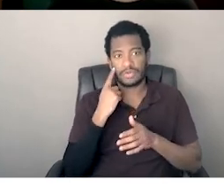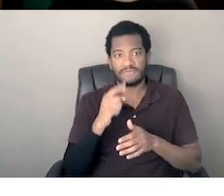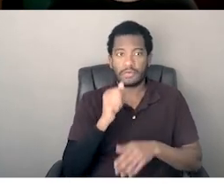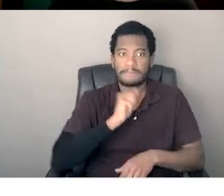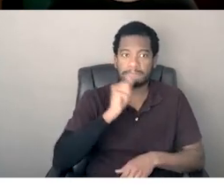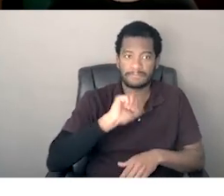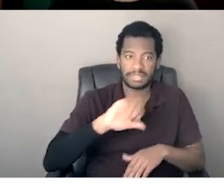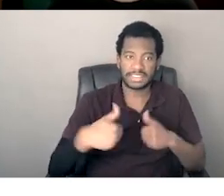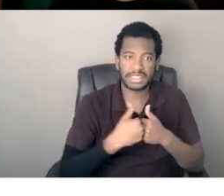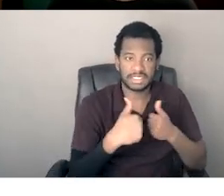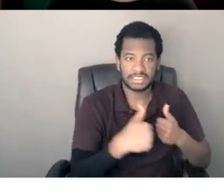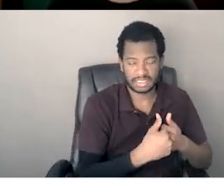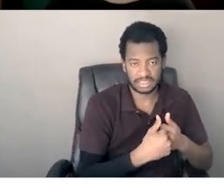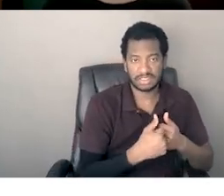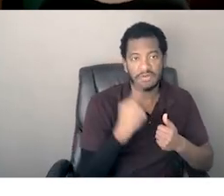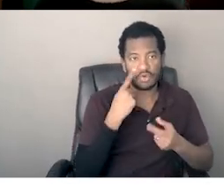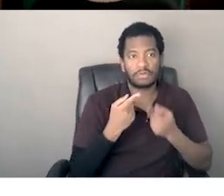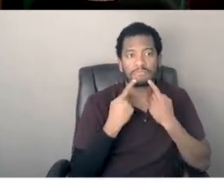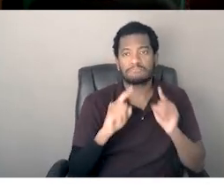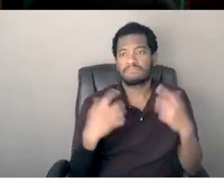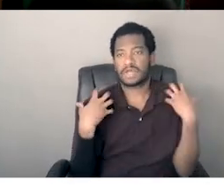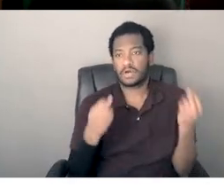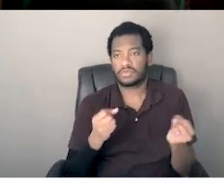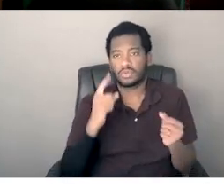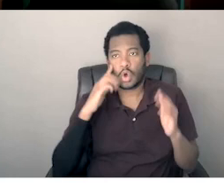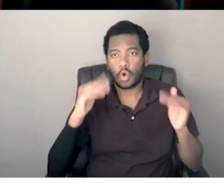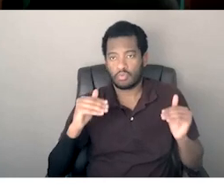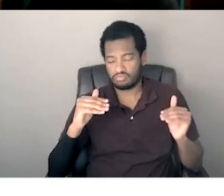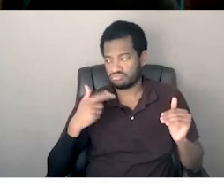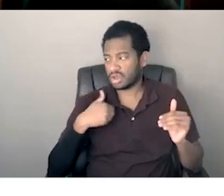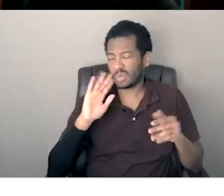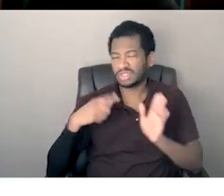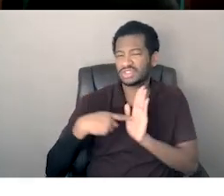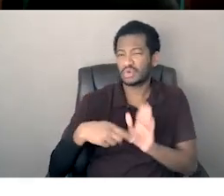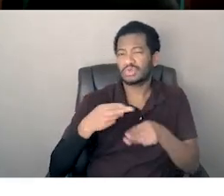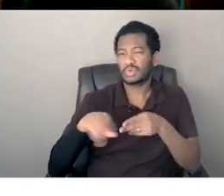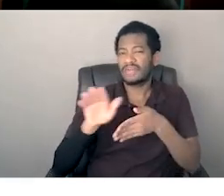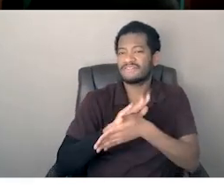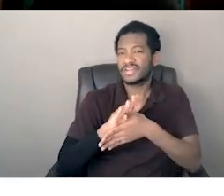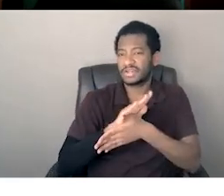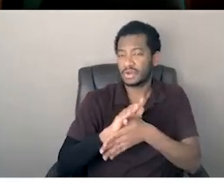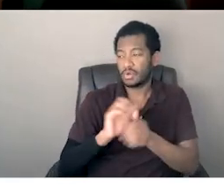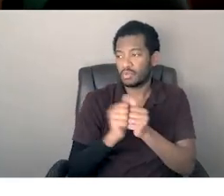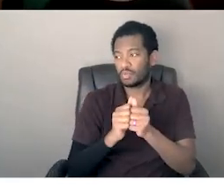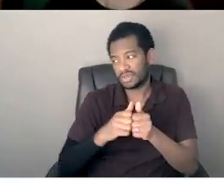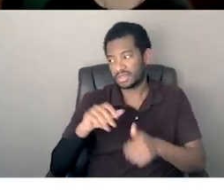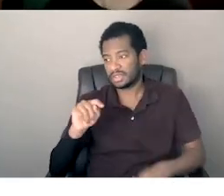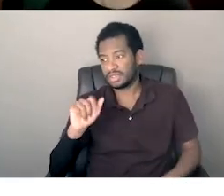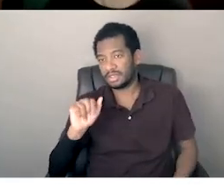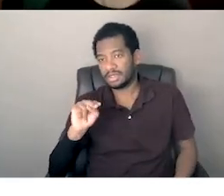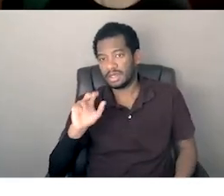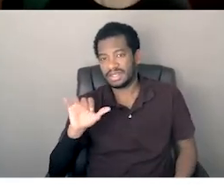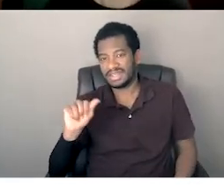video with our Chief of National Engagement and Partnerships, Tanya Tucker, speaking on a different